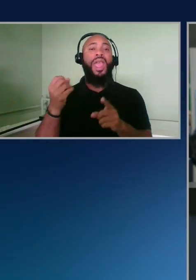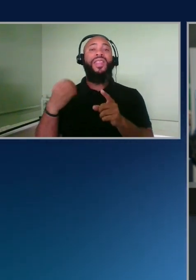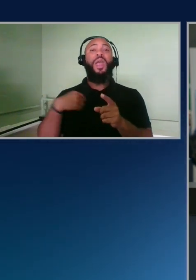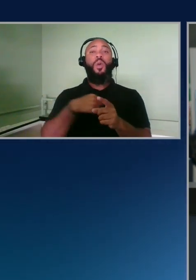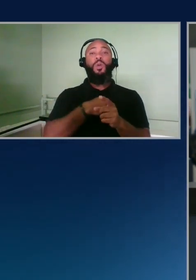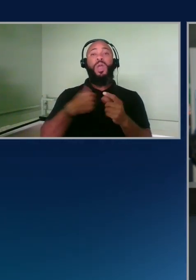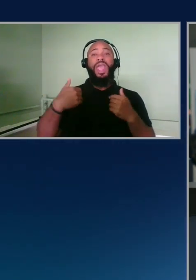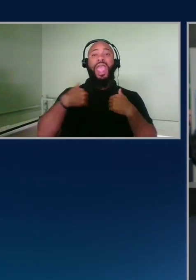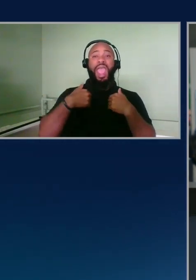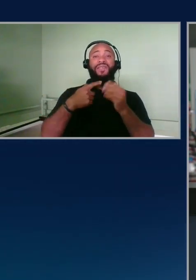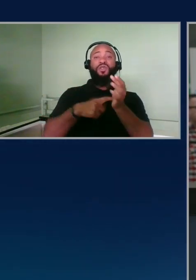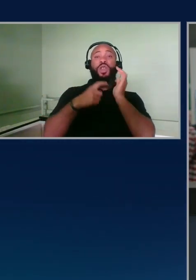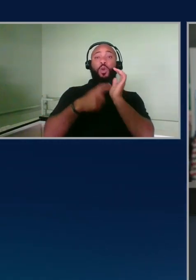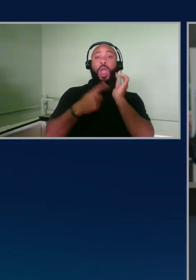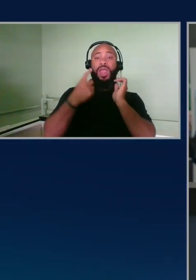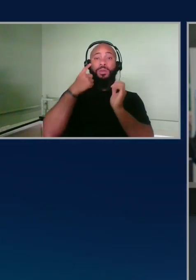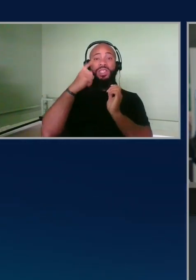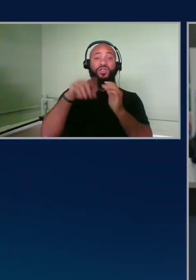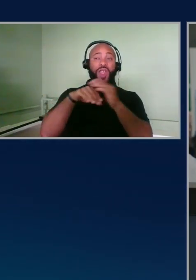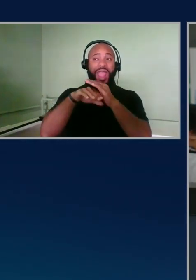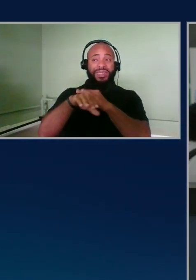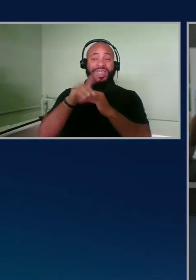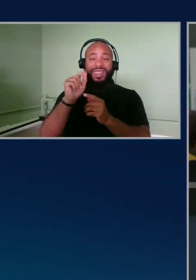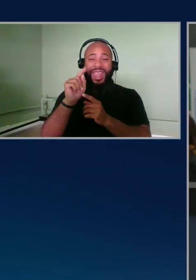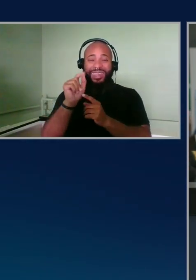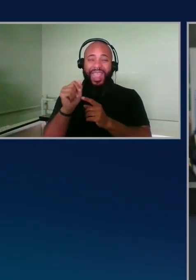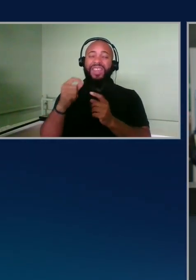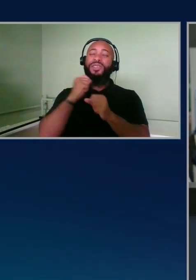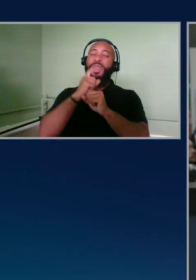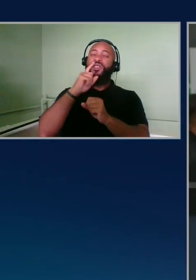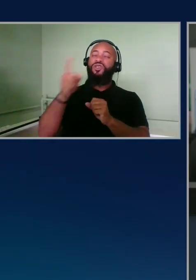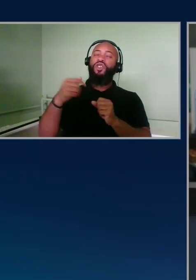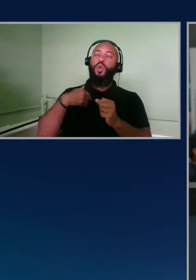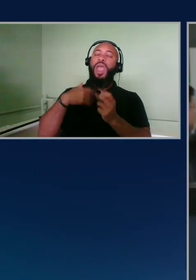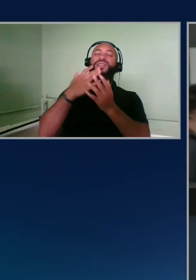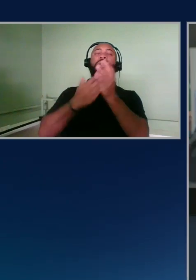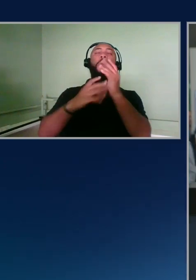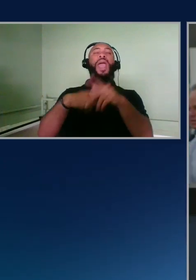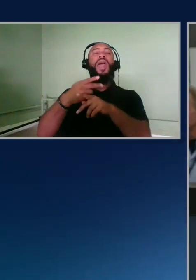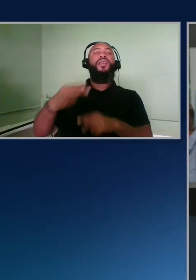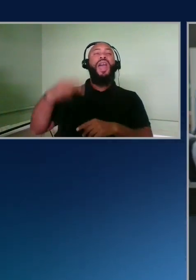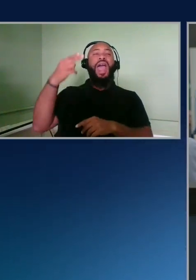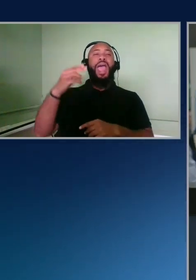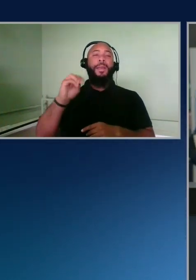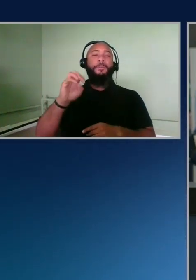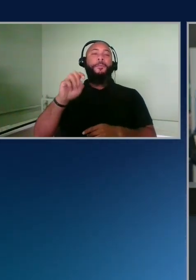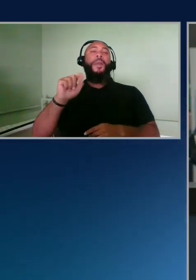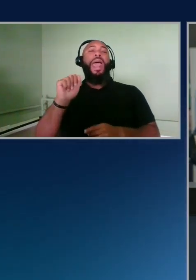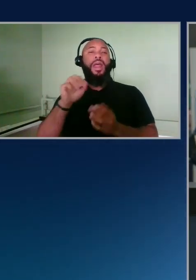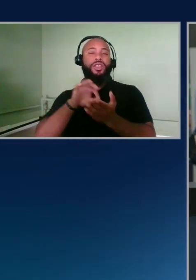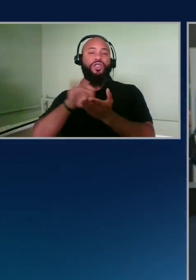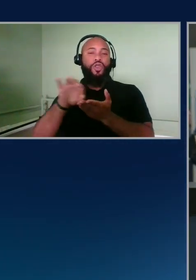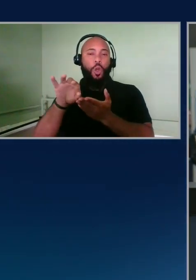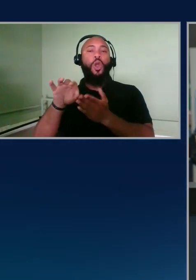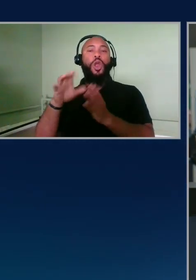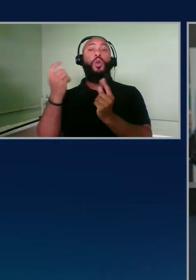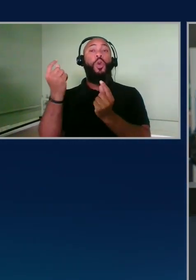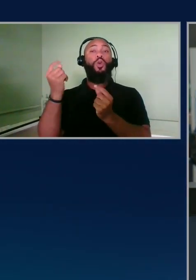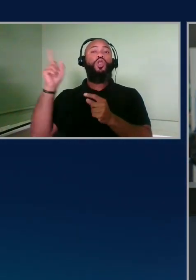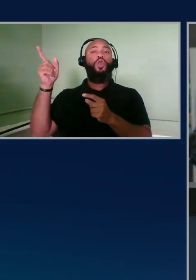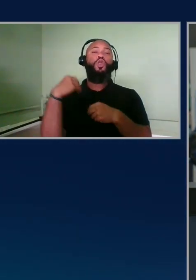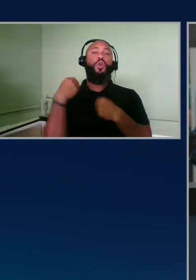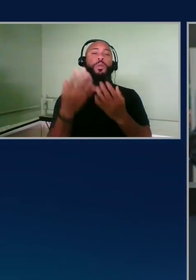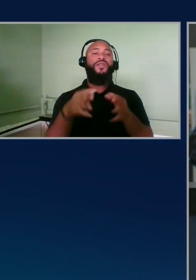this data is having it in some sort of Hive Metastore. And what that's going to do is it's going to enable you to provide a definition for what your data looks